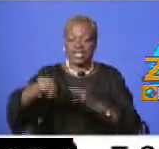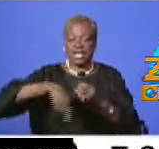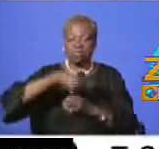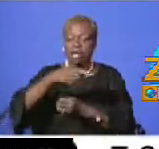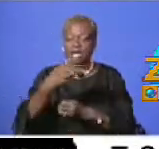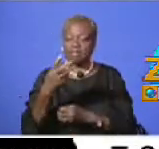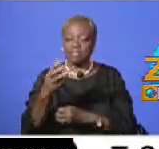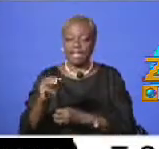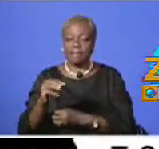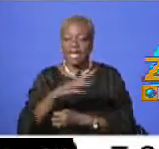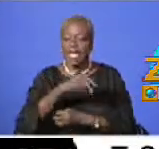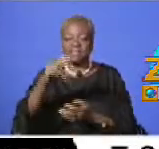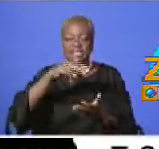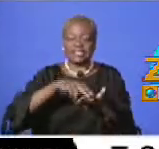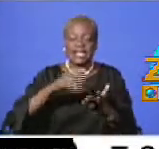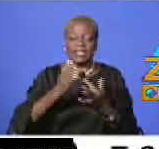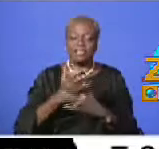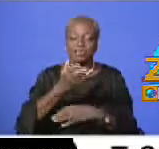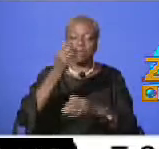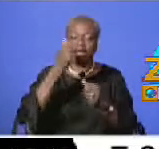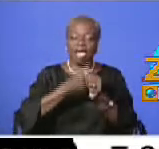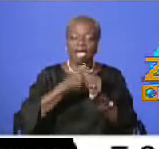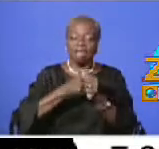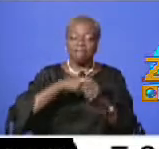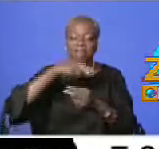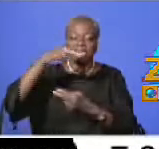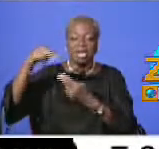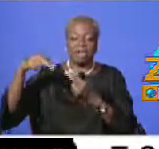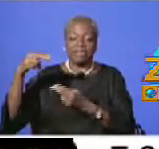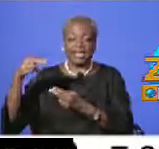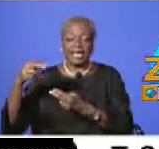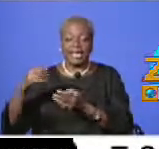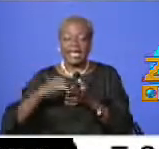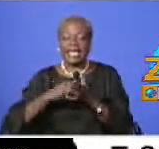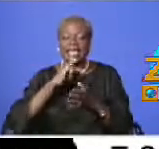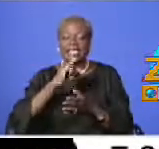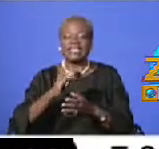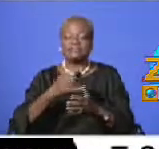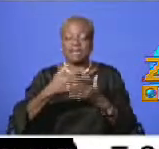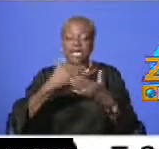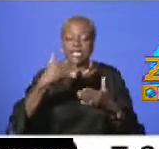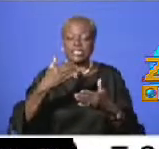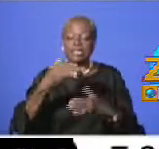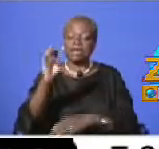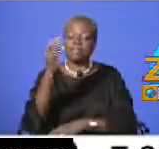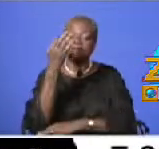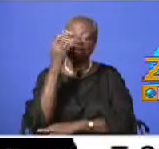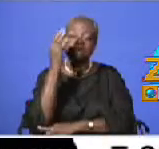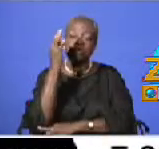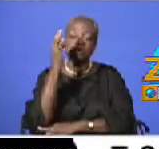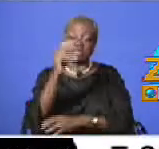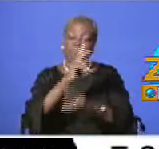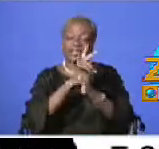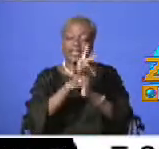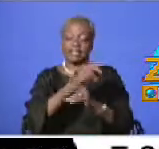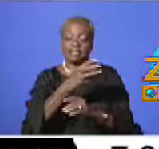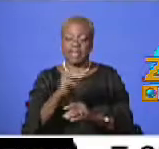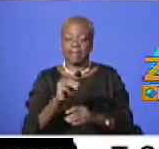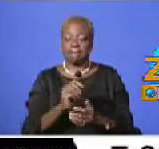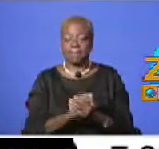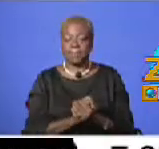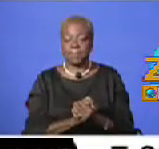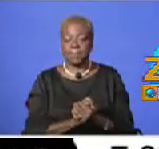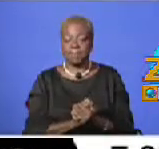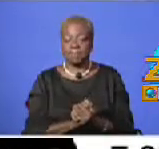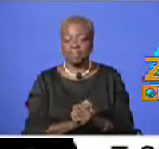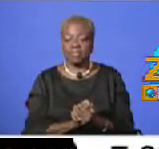stand through every hurricane. And you wonder why. It's because they have a forest that's actually protecting them and buffering them. Clearing power lines